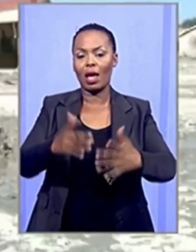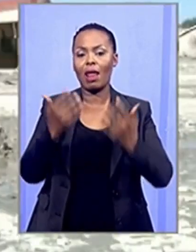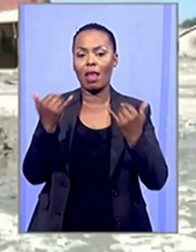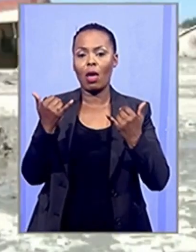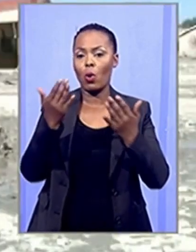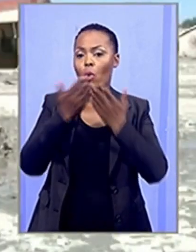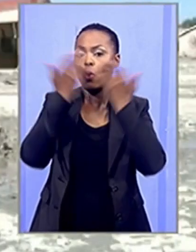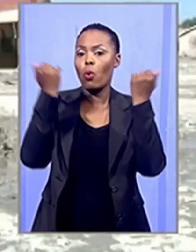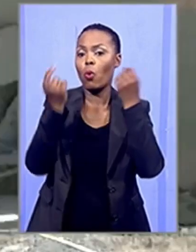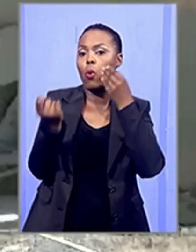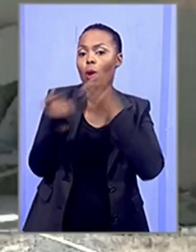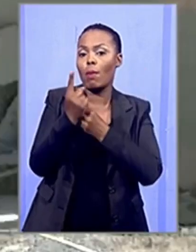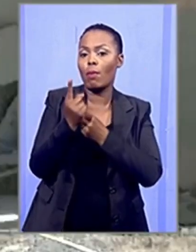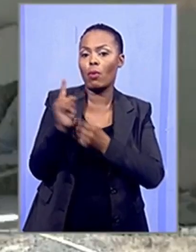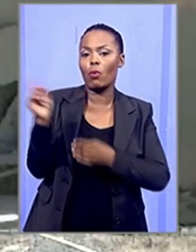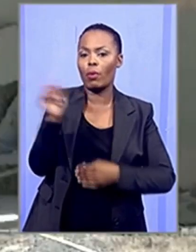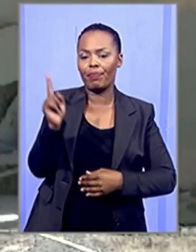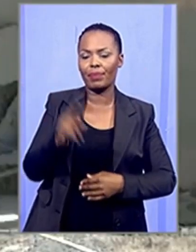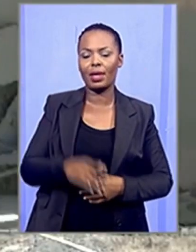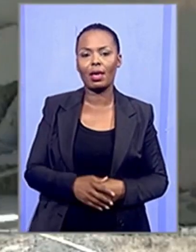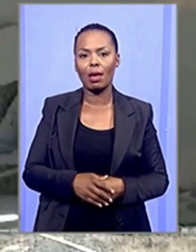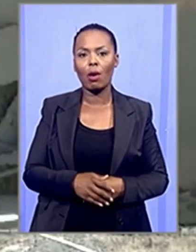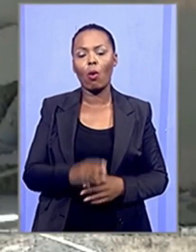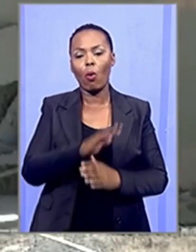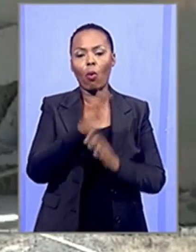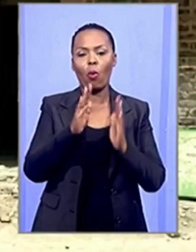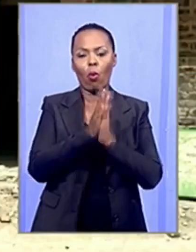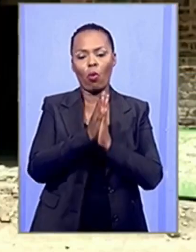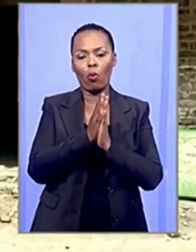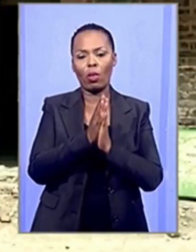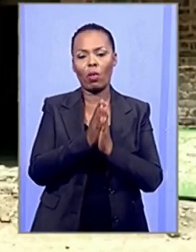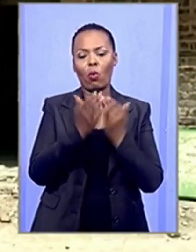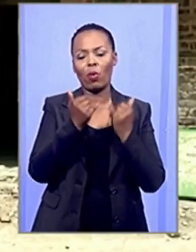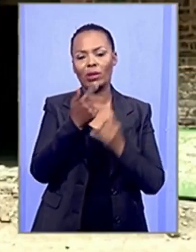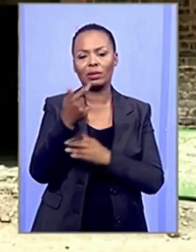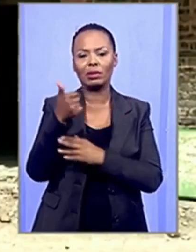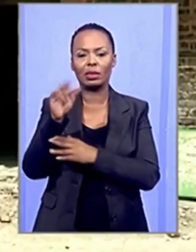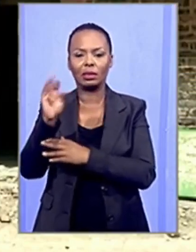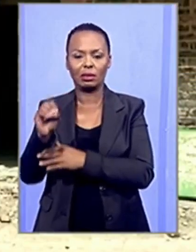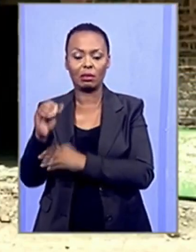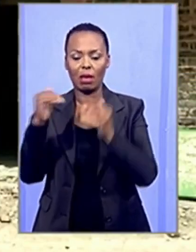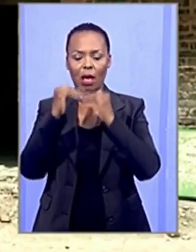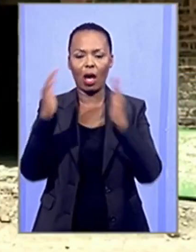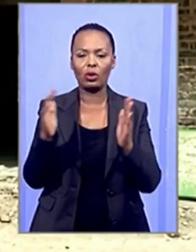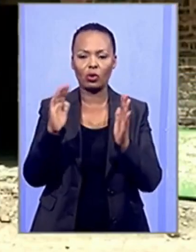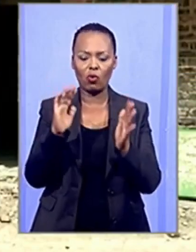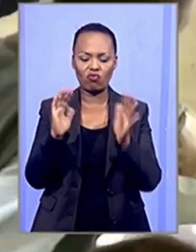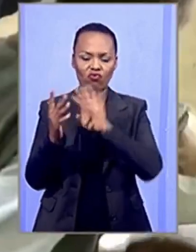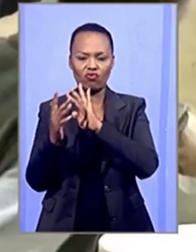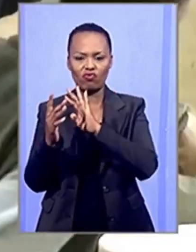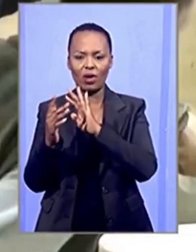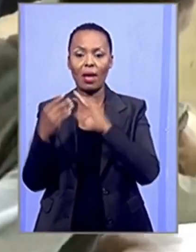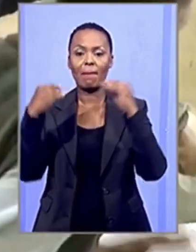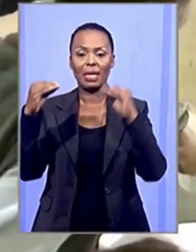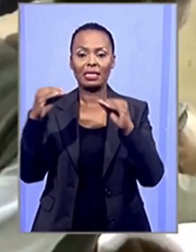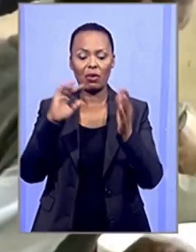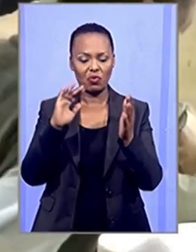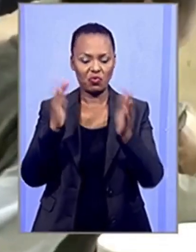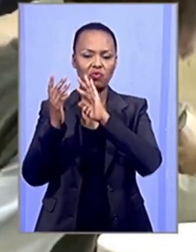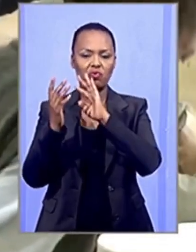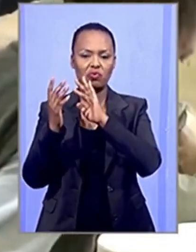tlhagela. Go latela seo, dintlo tše lekgolo 60 di ile tša gogolwa ke metsi, mola dikgwebo le tšona di